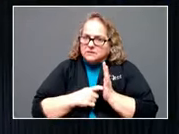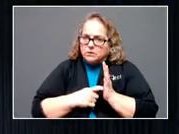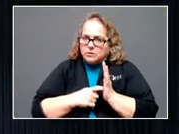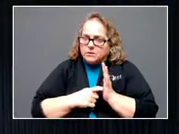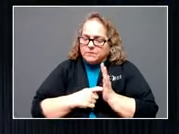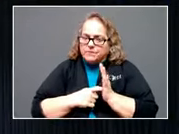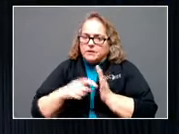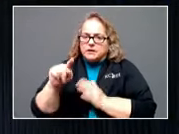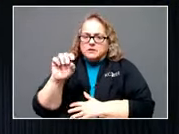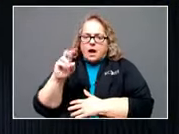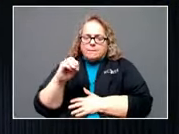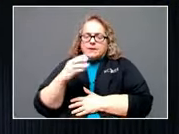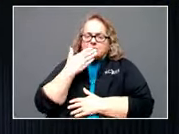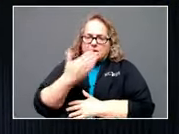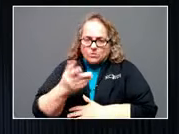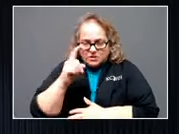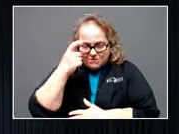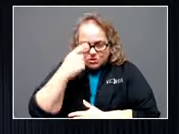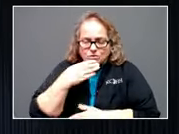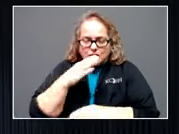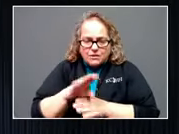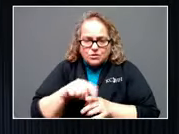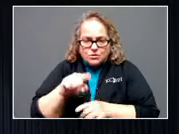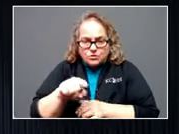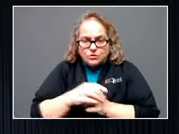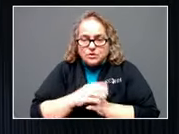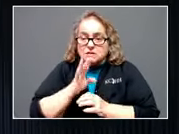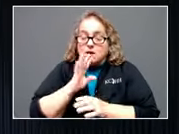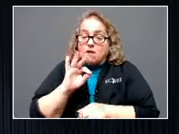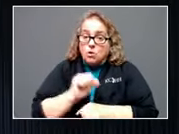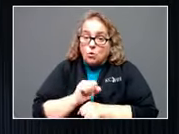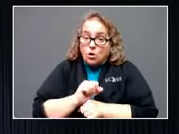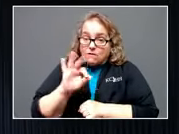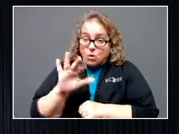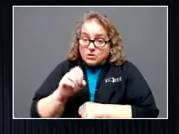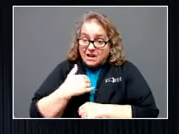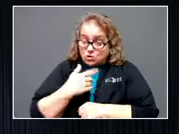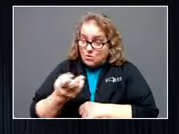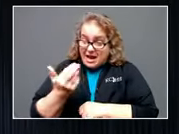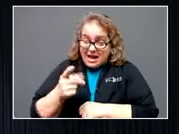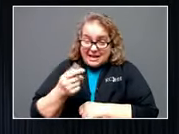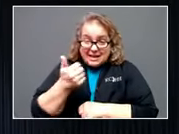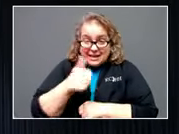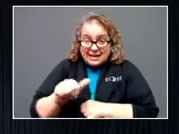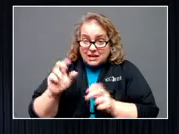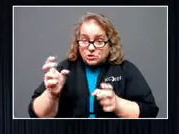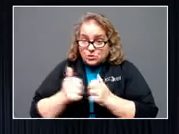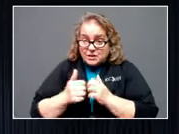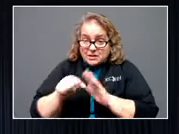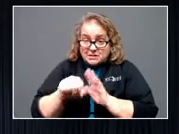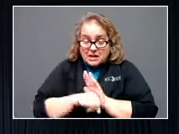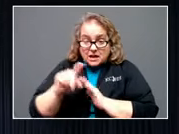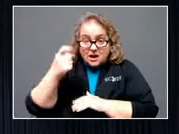afternoon to you. Speaking of workforce, have you had any issues with state government staffing due